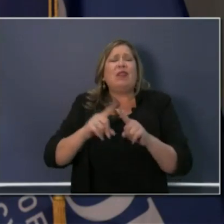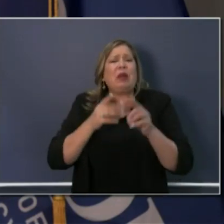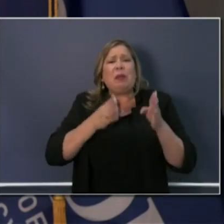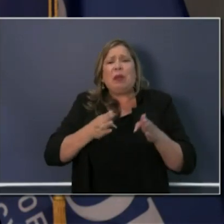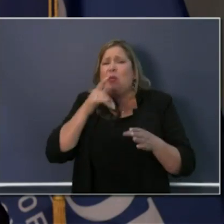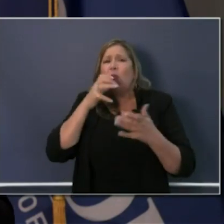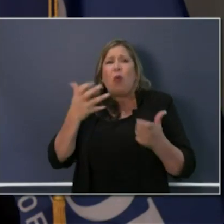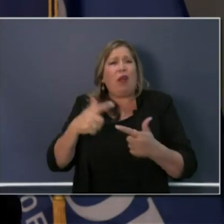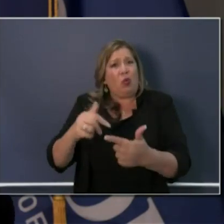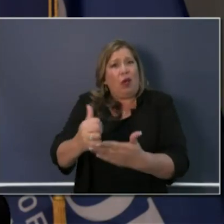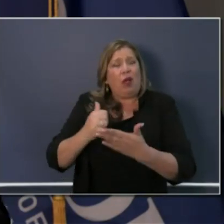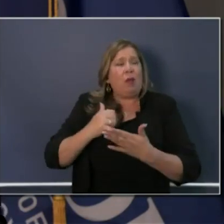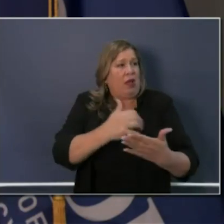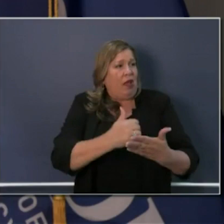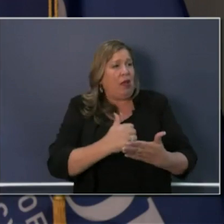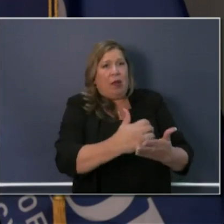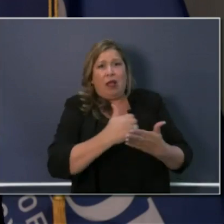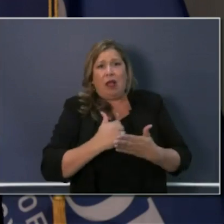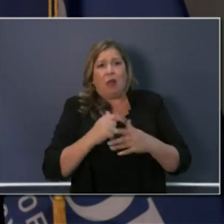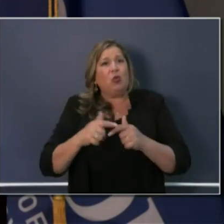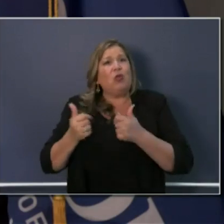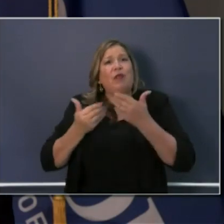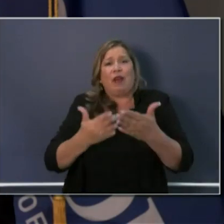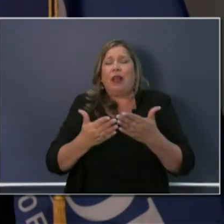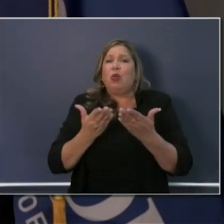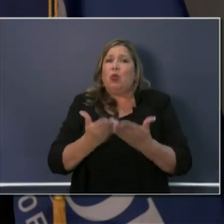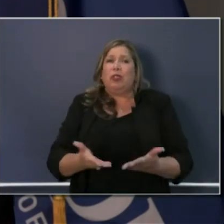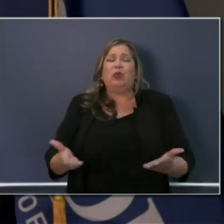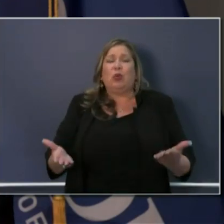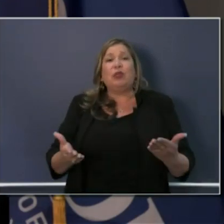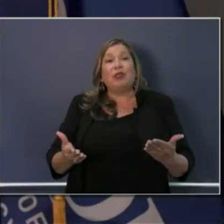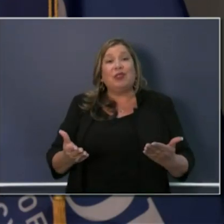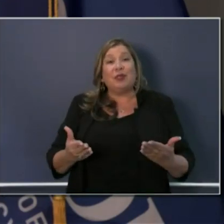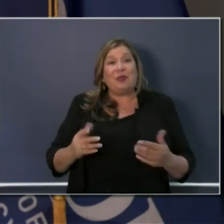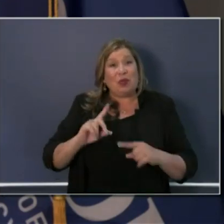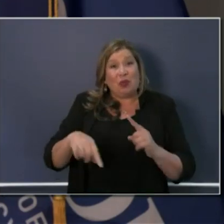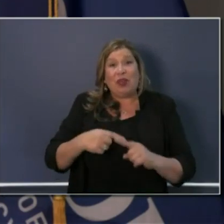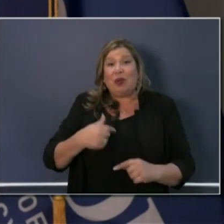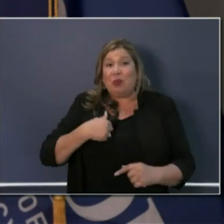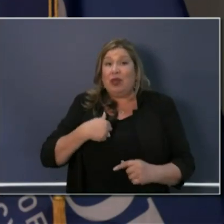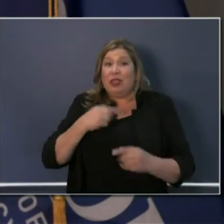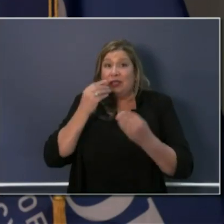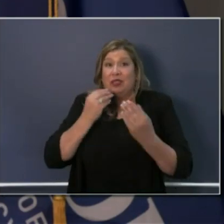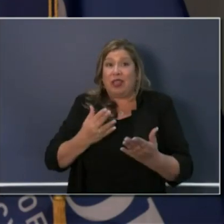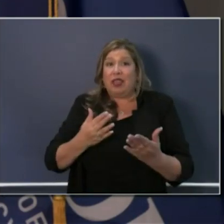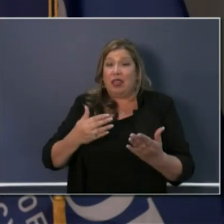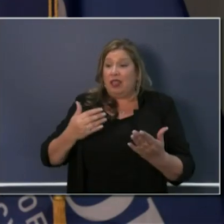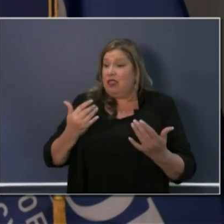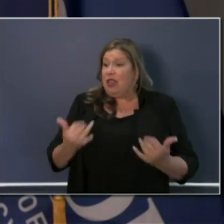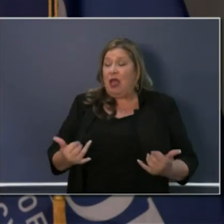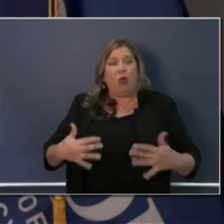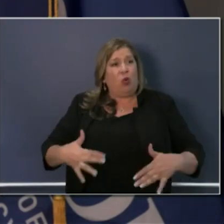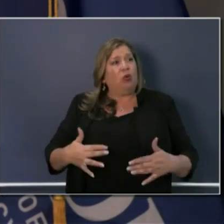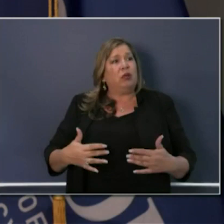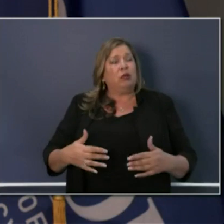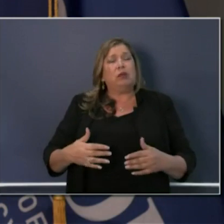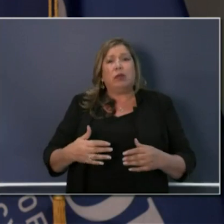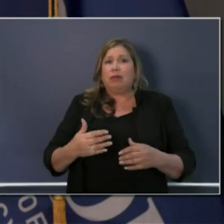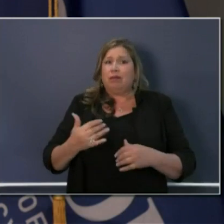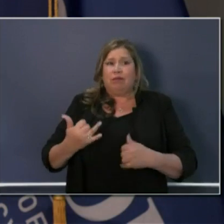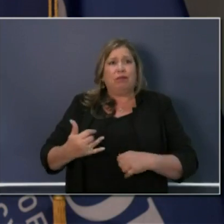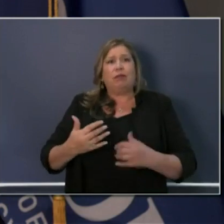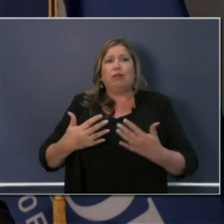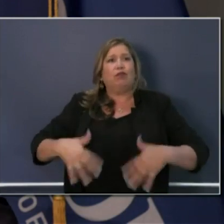to help and providing resources. So when we say that this has been a moment, it's been quite a moment of